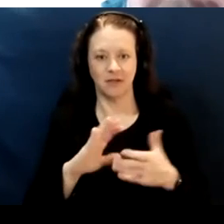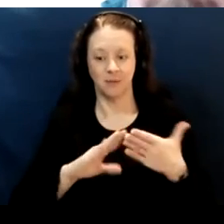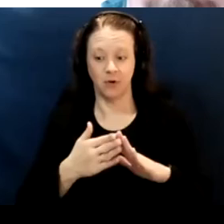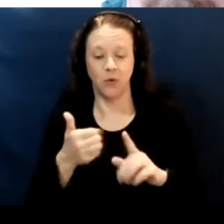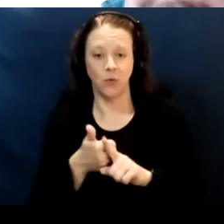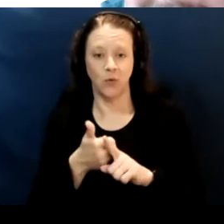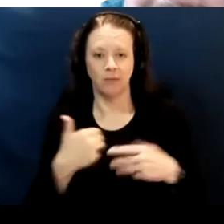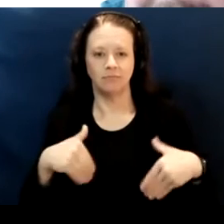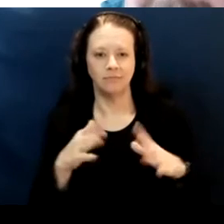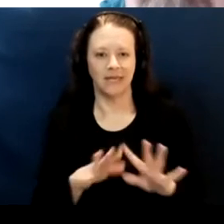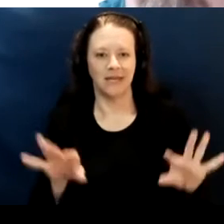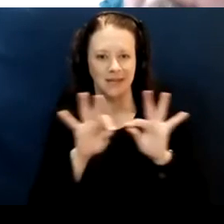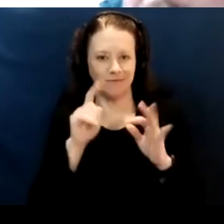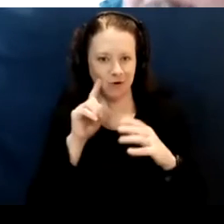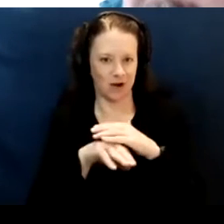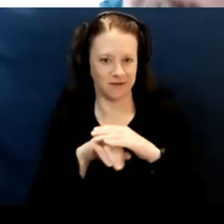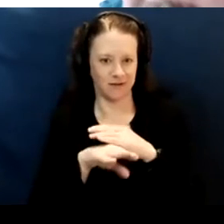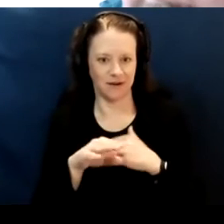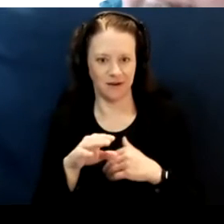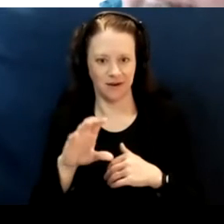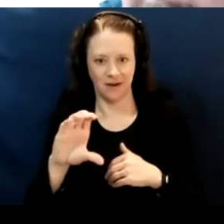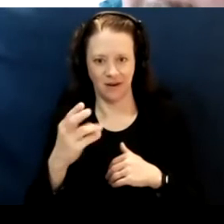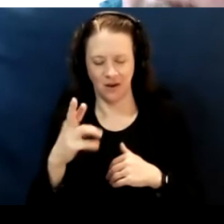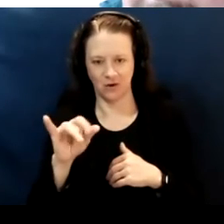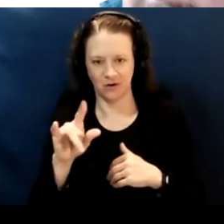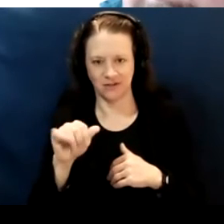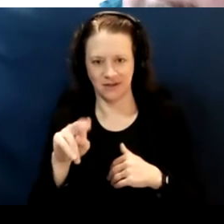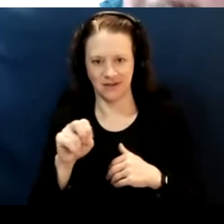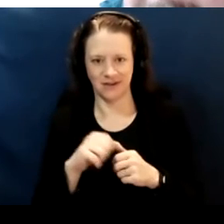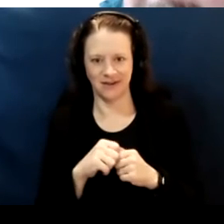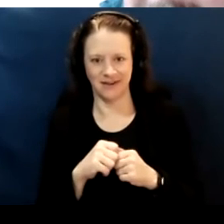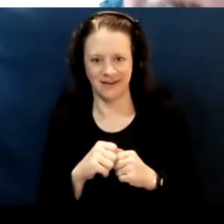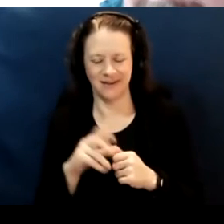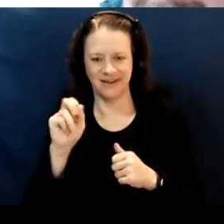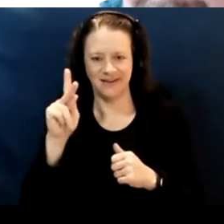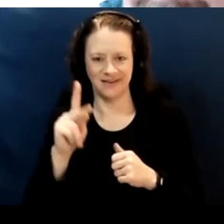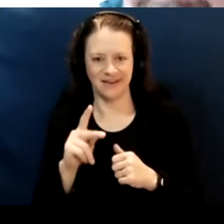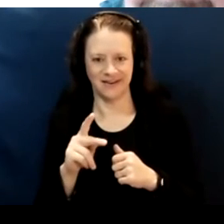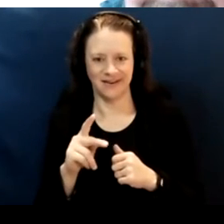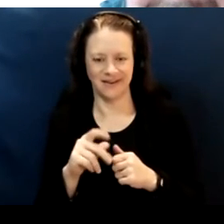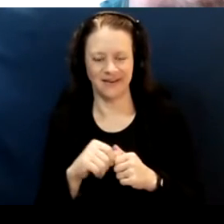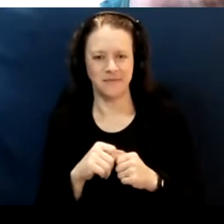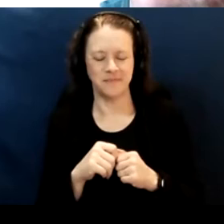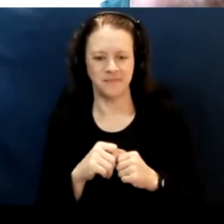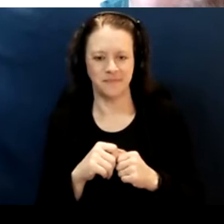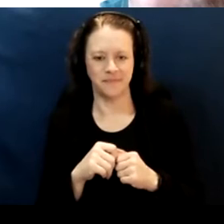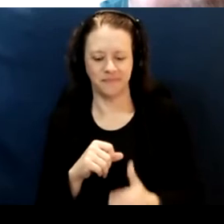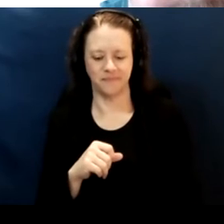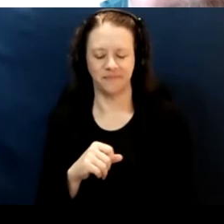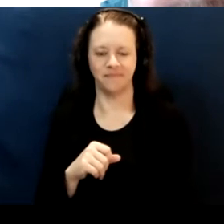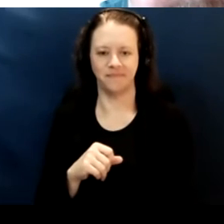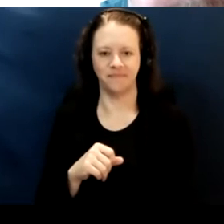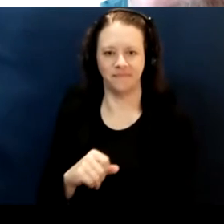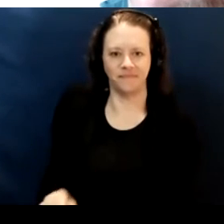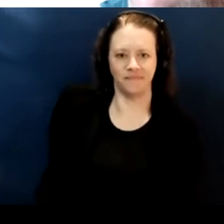definitely key for access. Christy. So, okay, hey, matching up, okay. So on